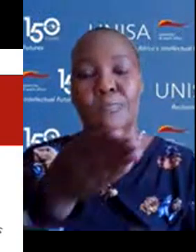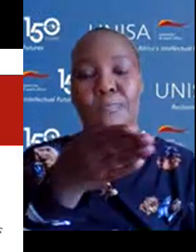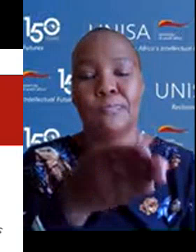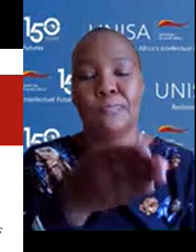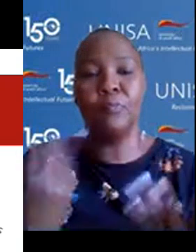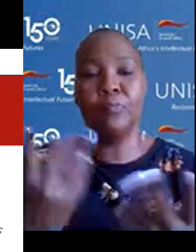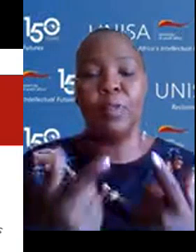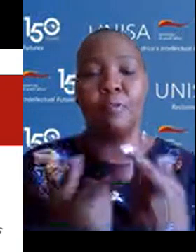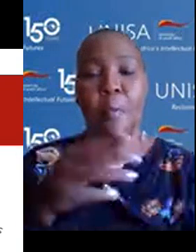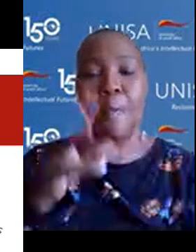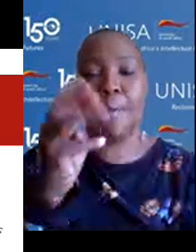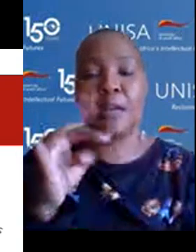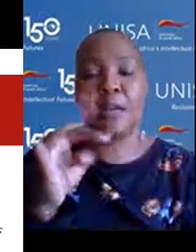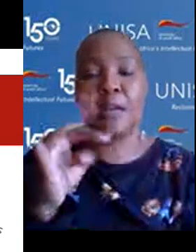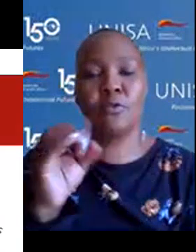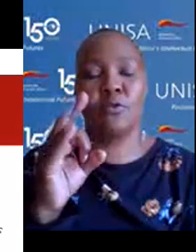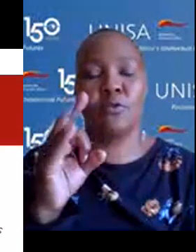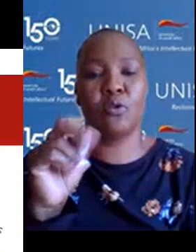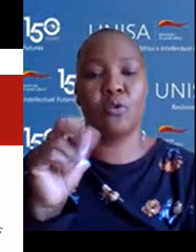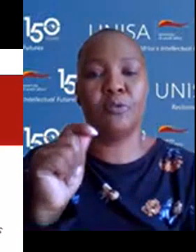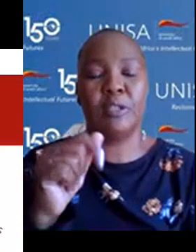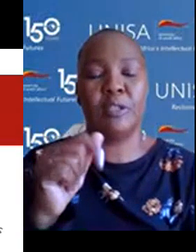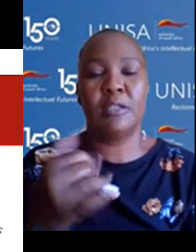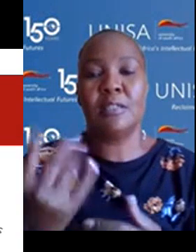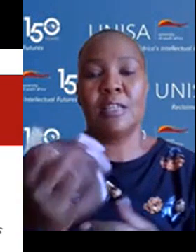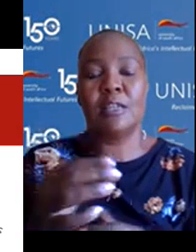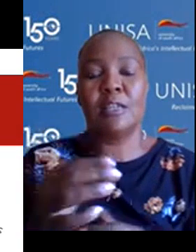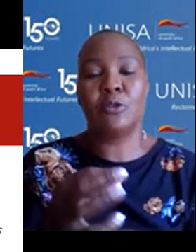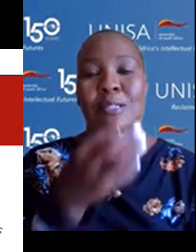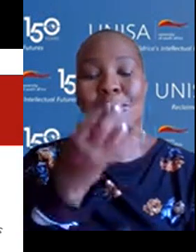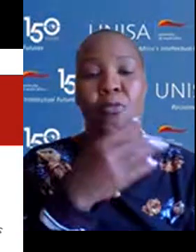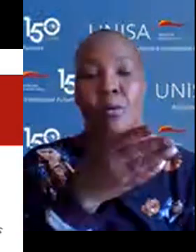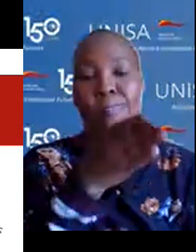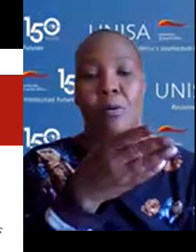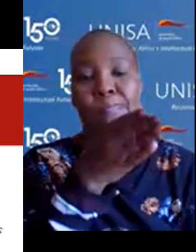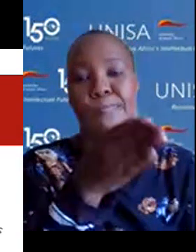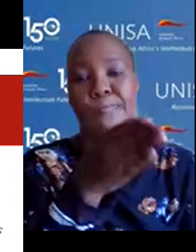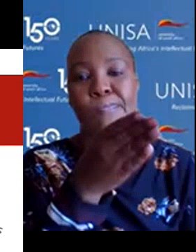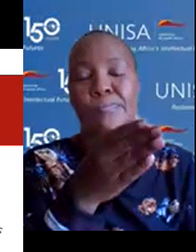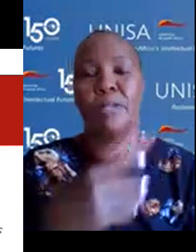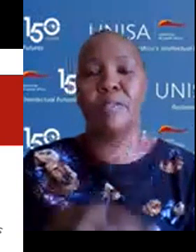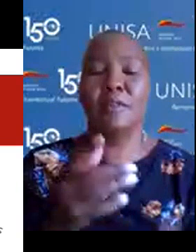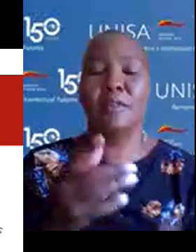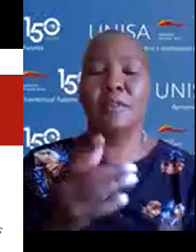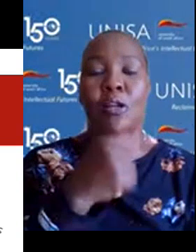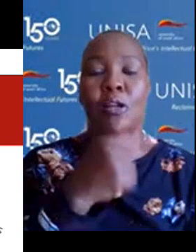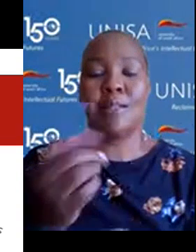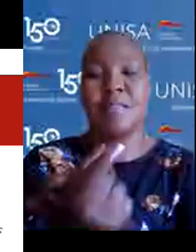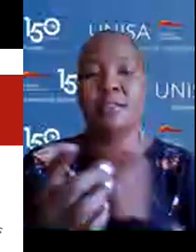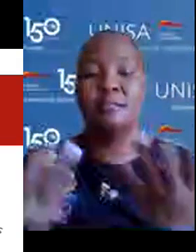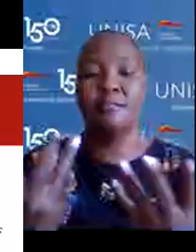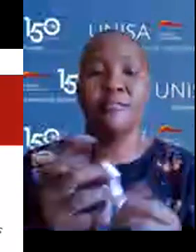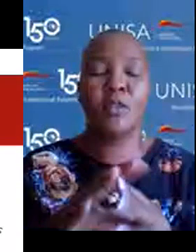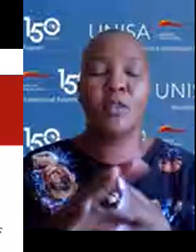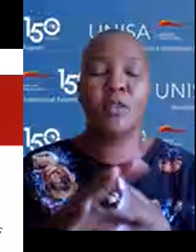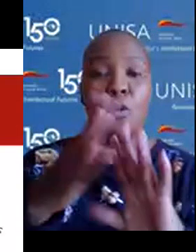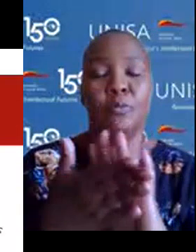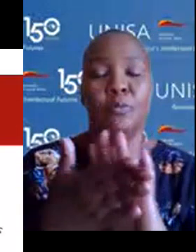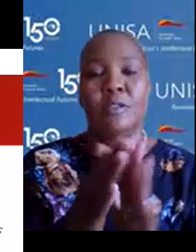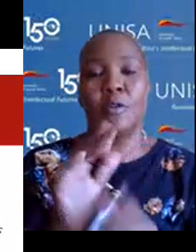from Microsoft to indicate that you have attended all the sessions and that you have completed all